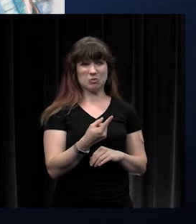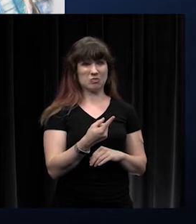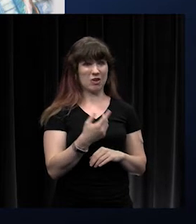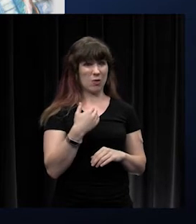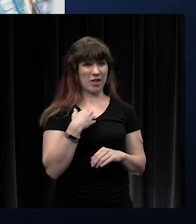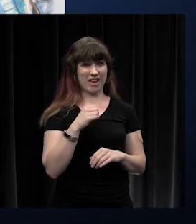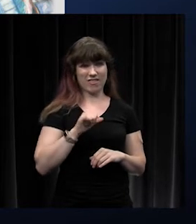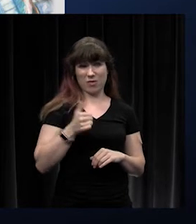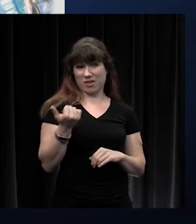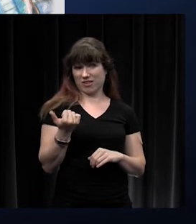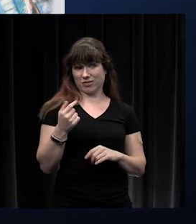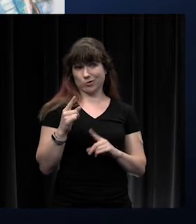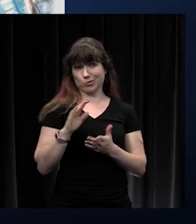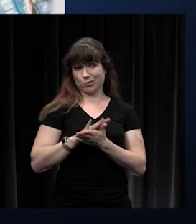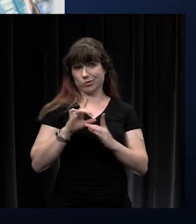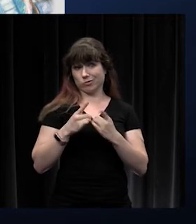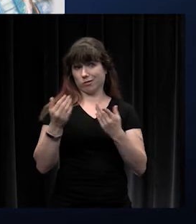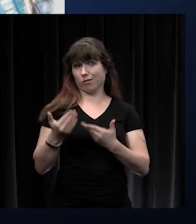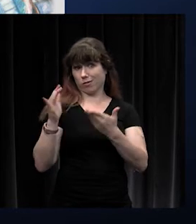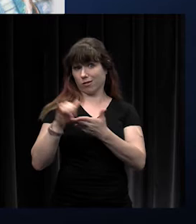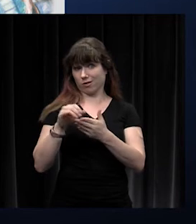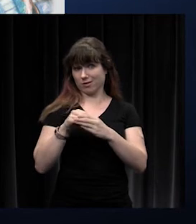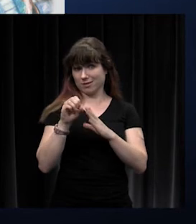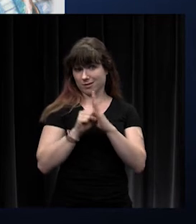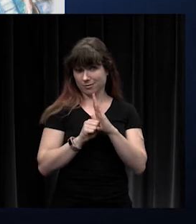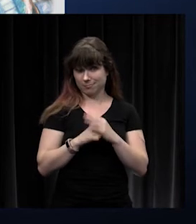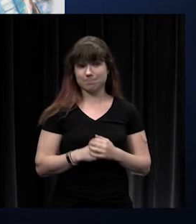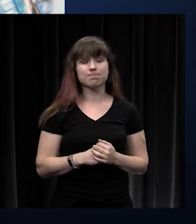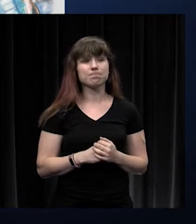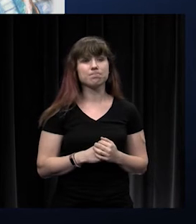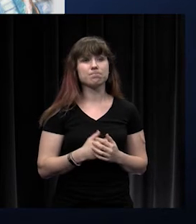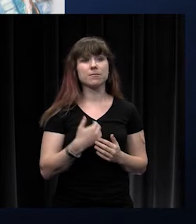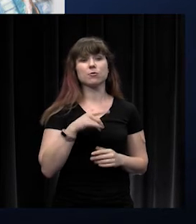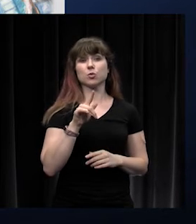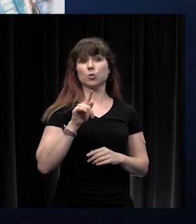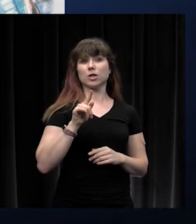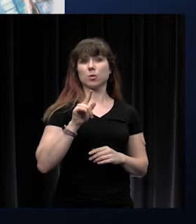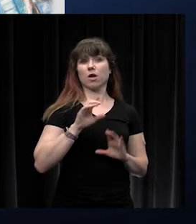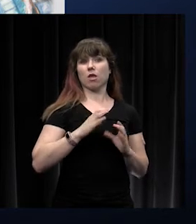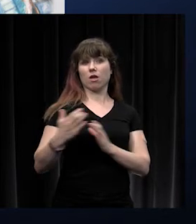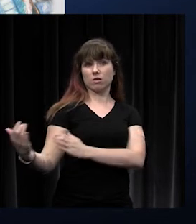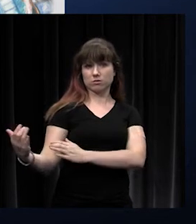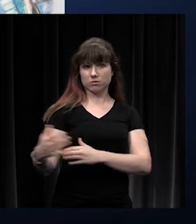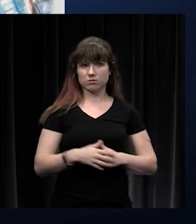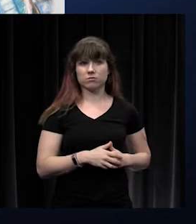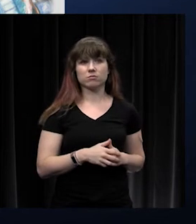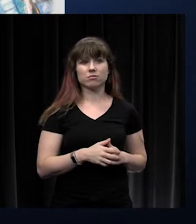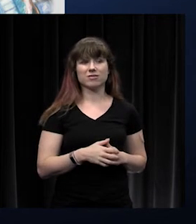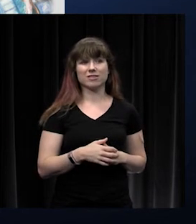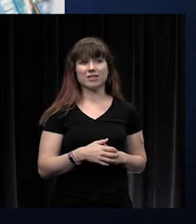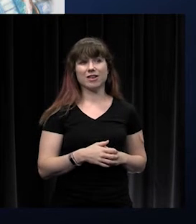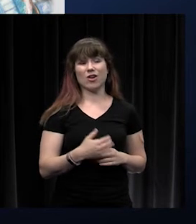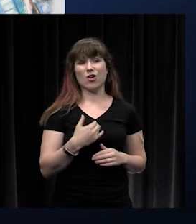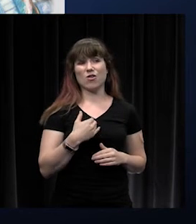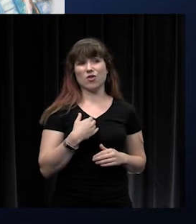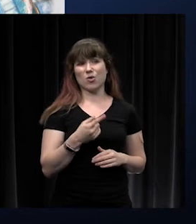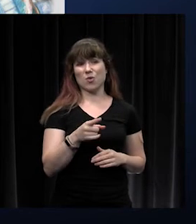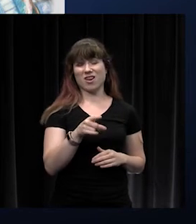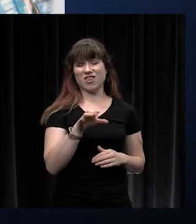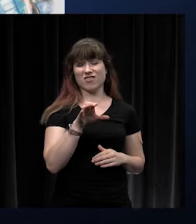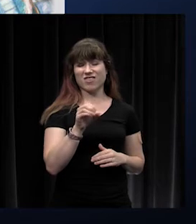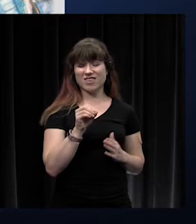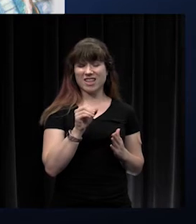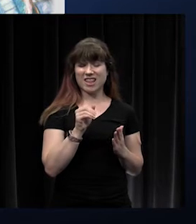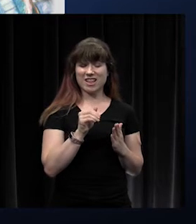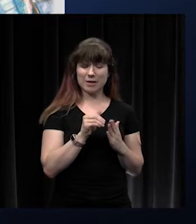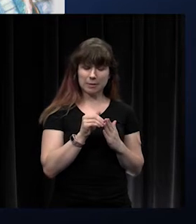in the state. We had 21 sessions that are offered, over 350 attendees, nine different